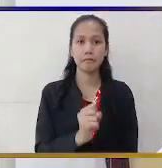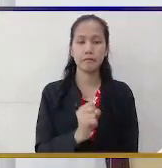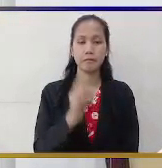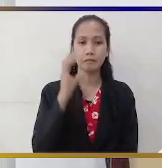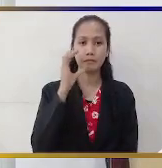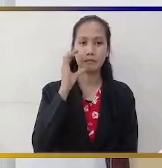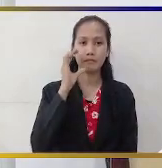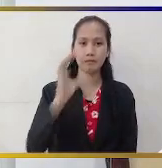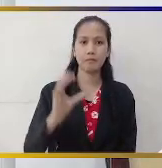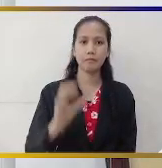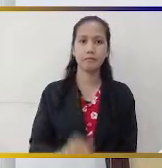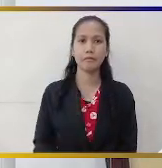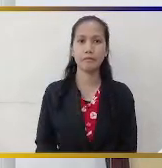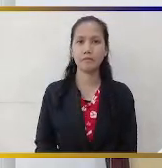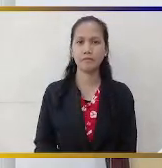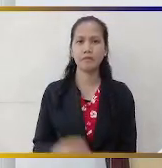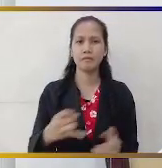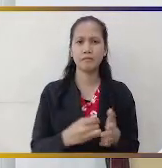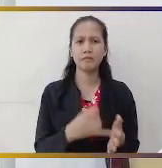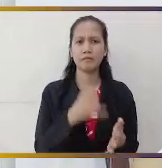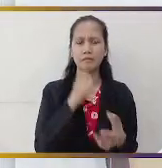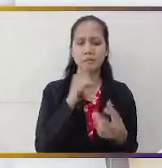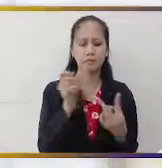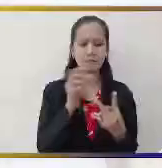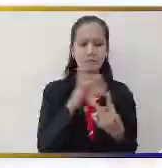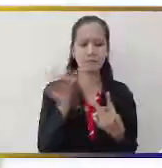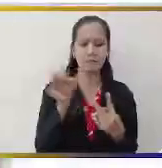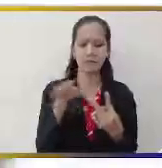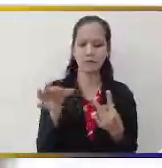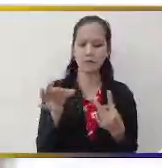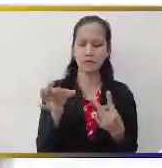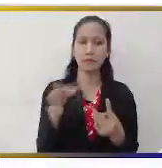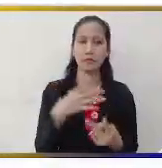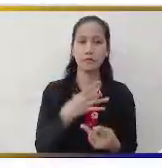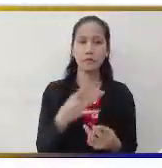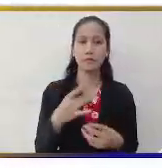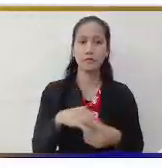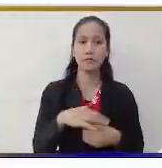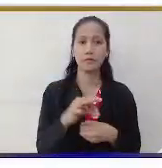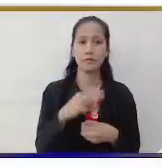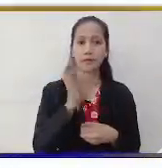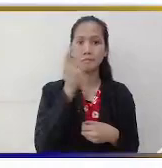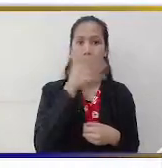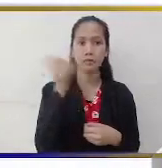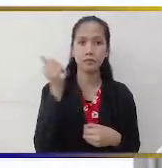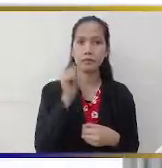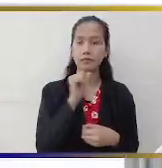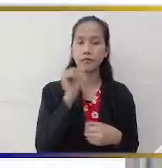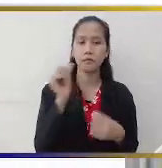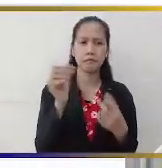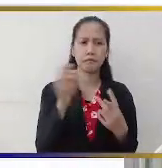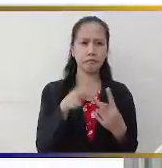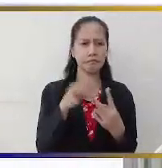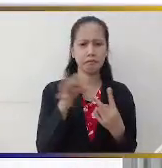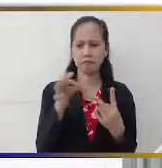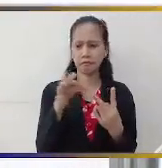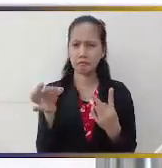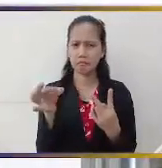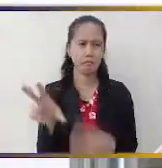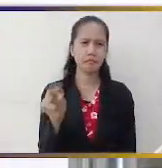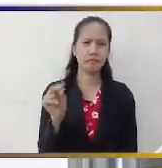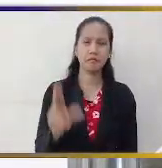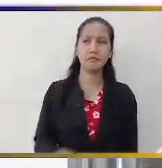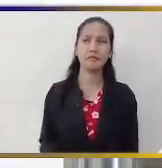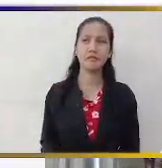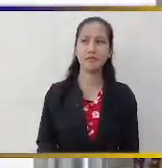It's not an option. Just like soul winning is not an option. And I was taught that You know, I mean, we